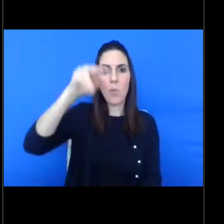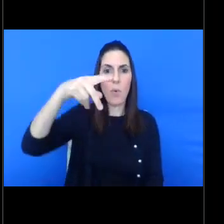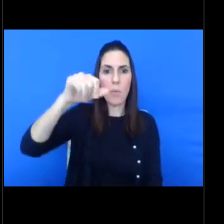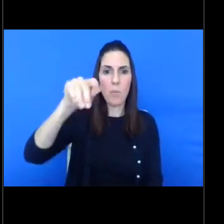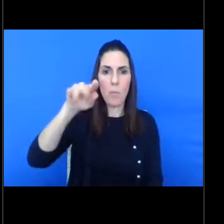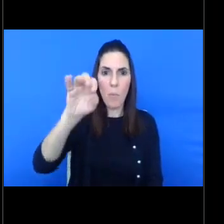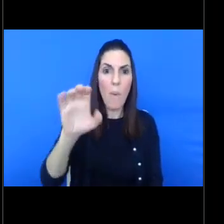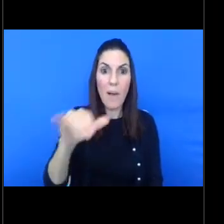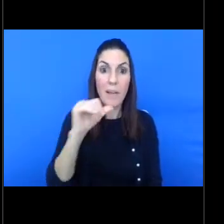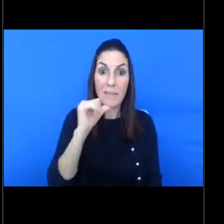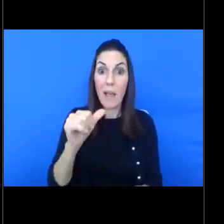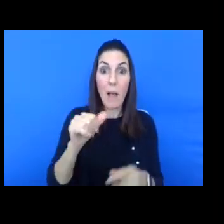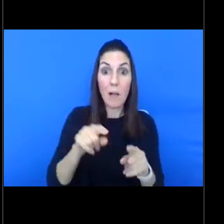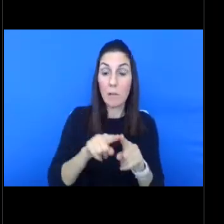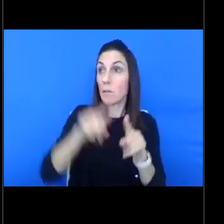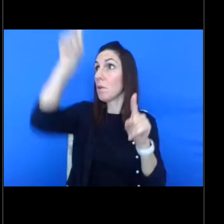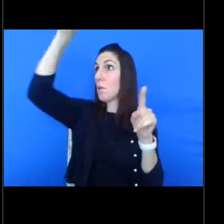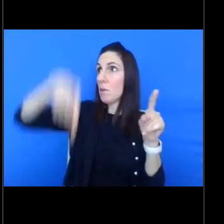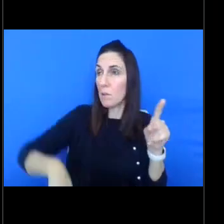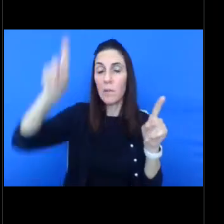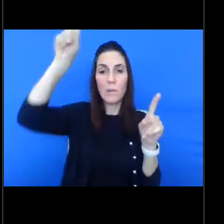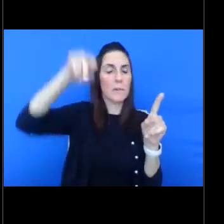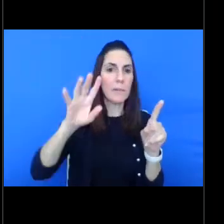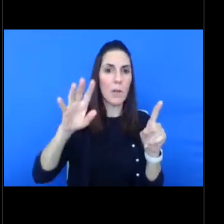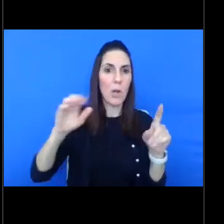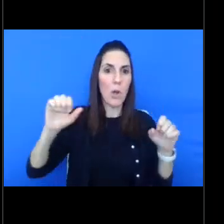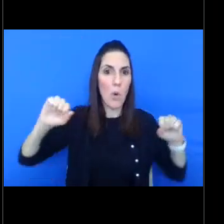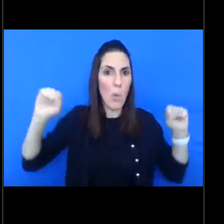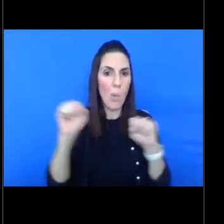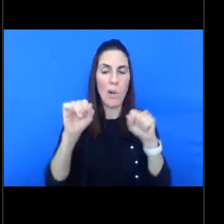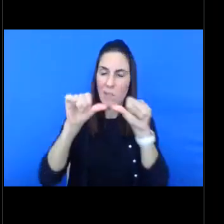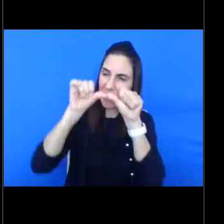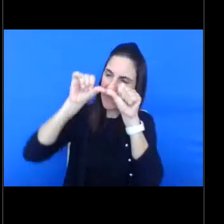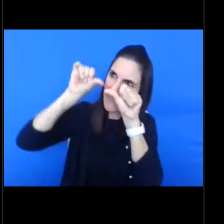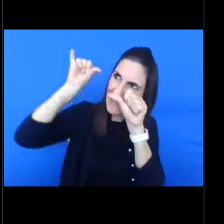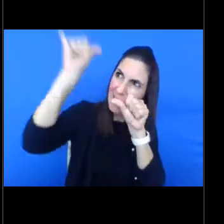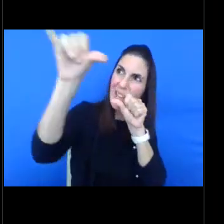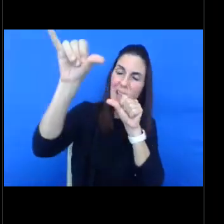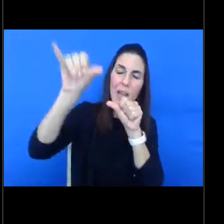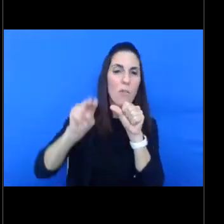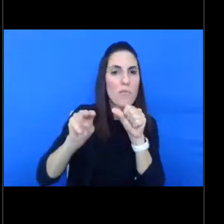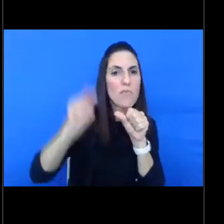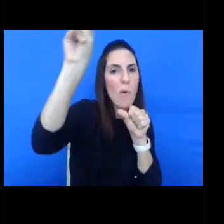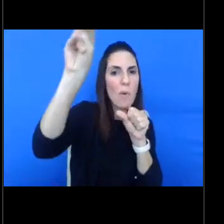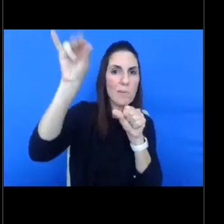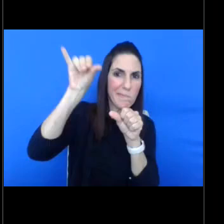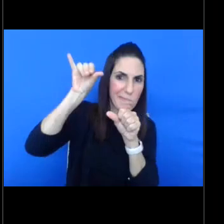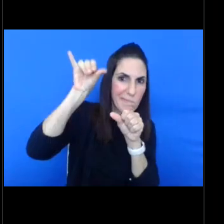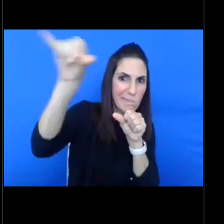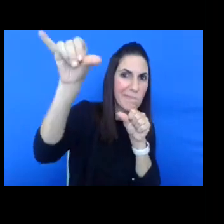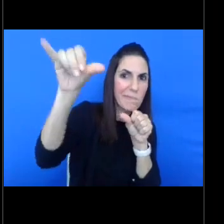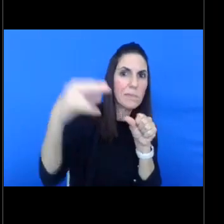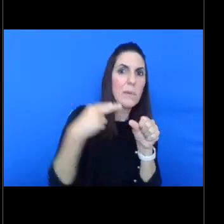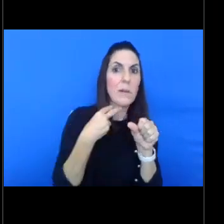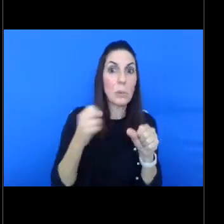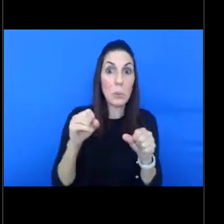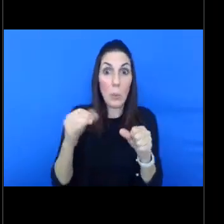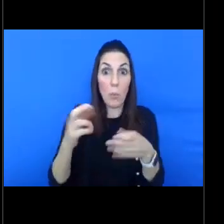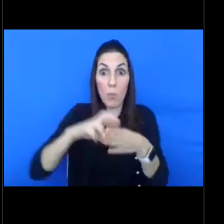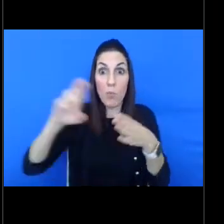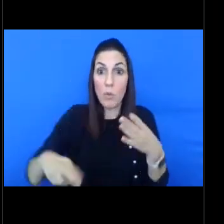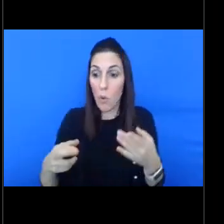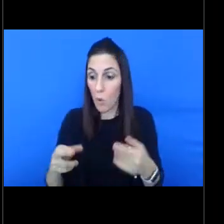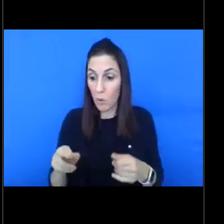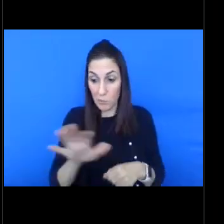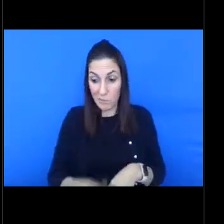Doesn't really travel down a whole lot. The cold stays locked up there with Santa Claus in the North Pole. So as a result, the Carolinas